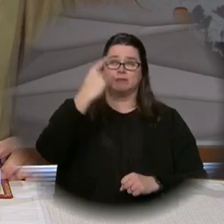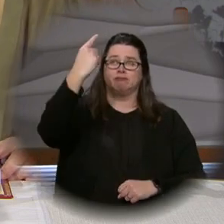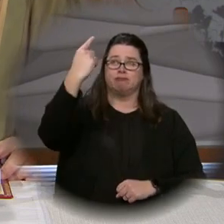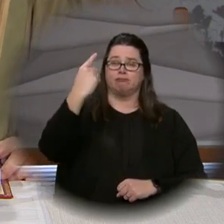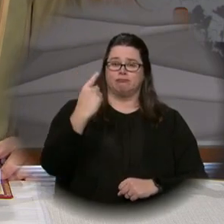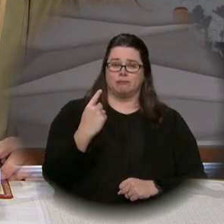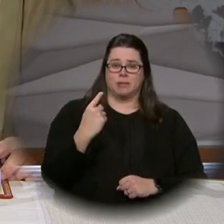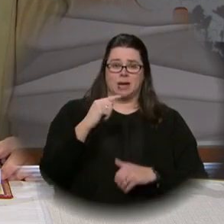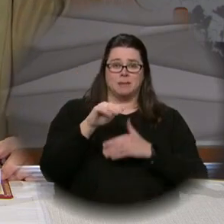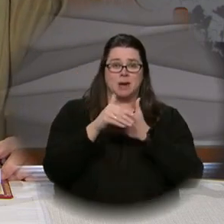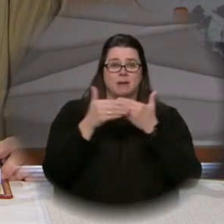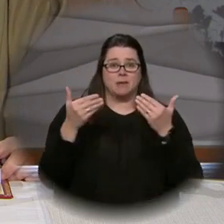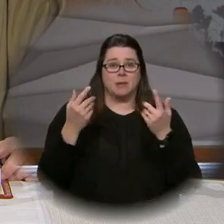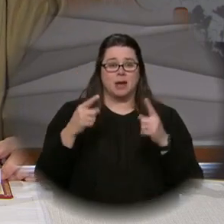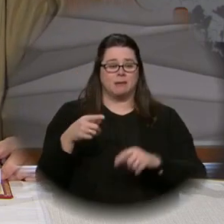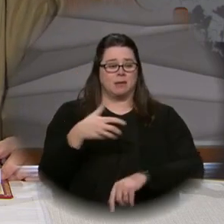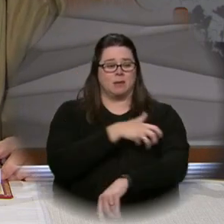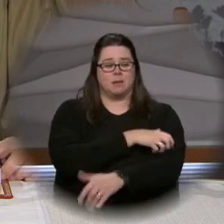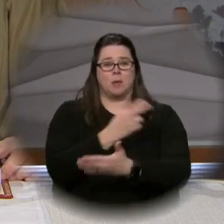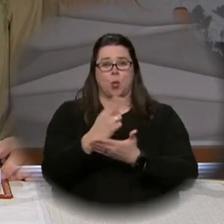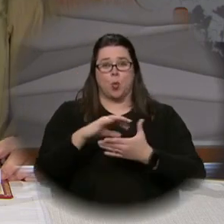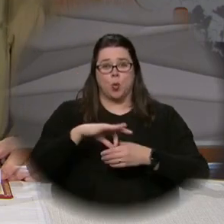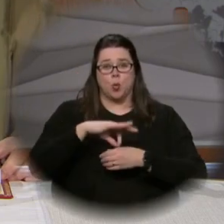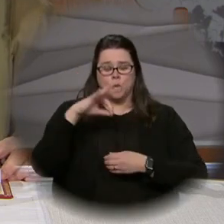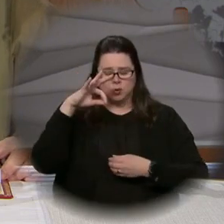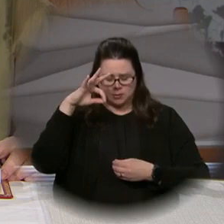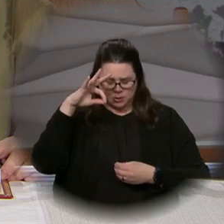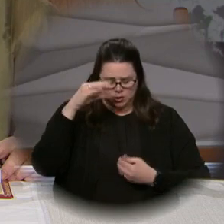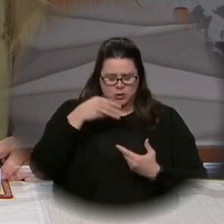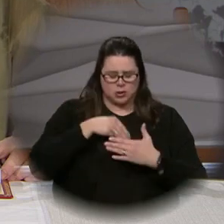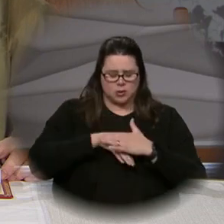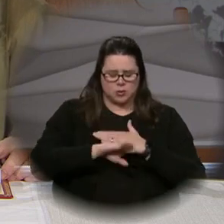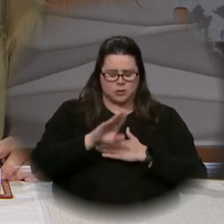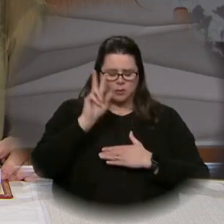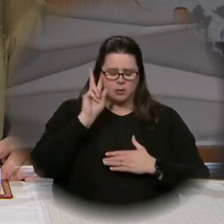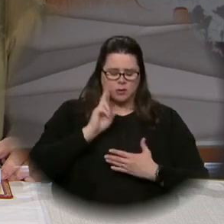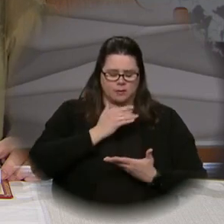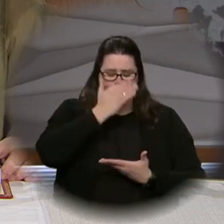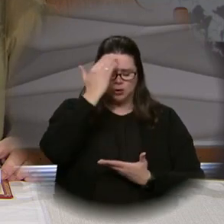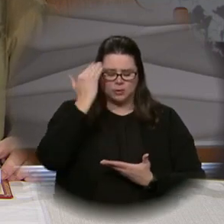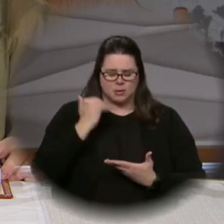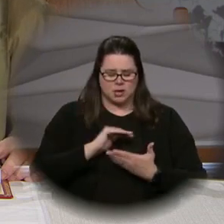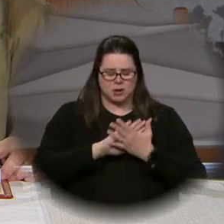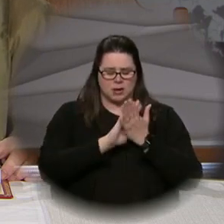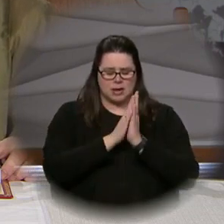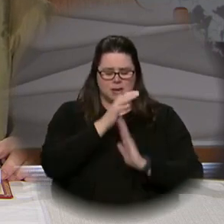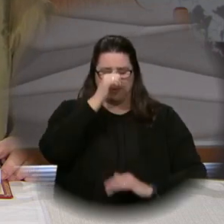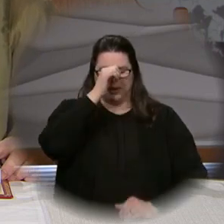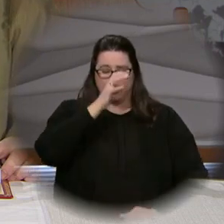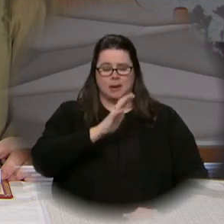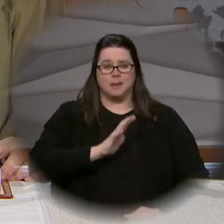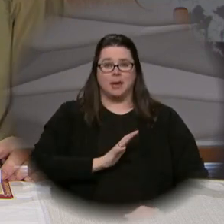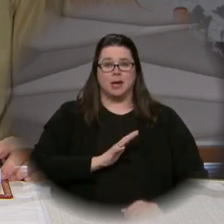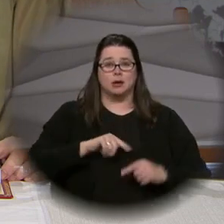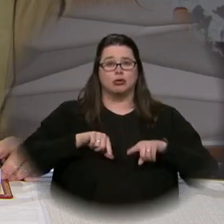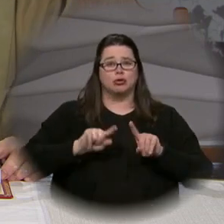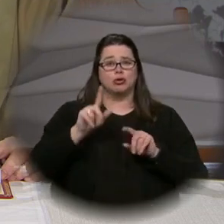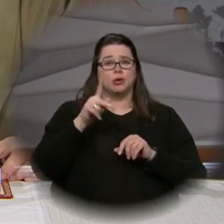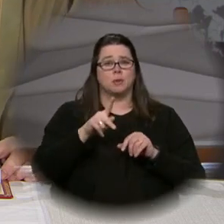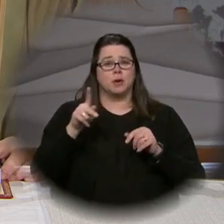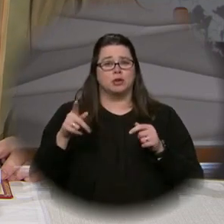our salvation, he came down from heaven. By the Holy Spirit was incarnate of the Virgin Mary and became